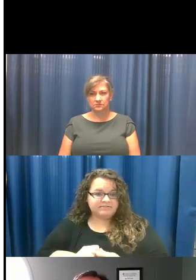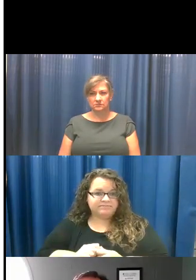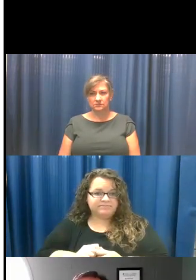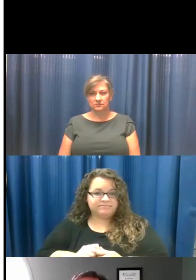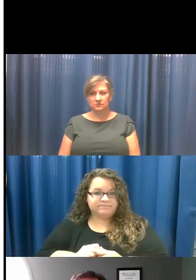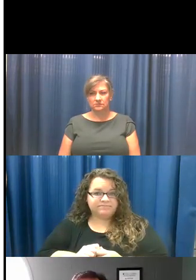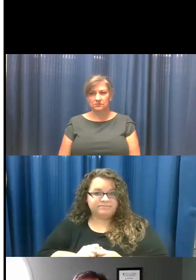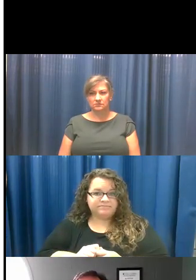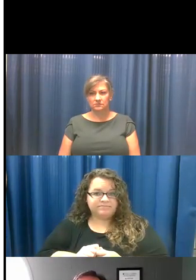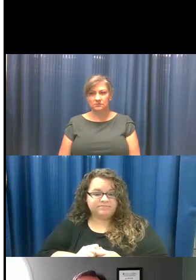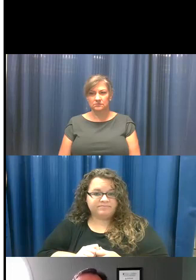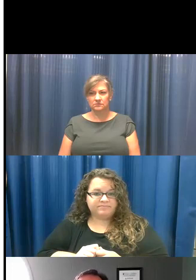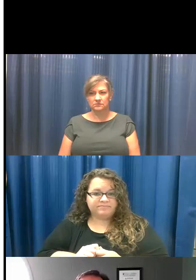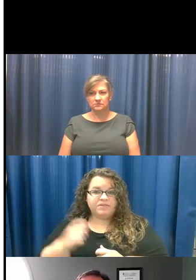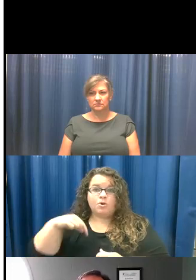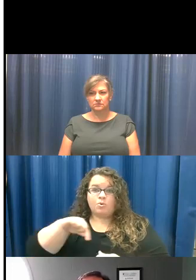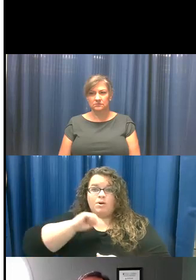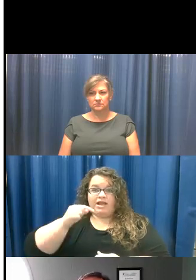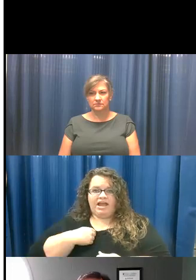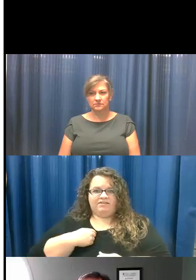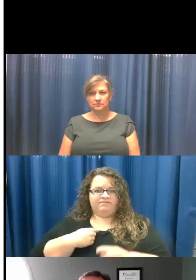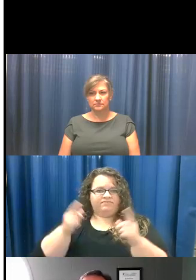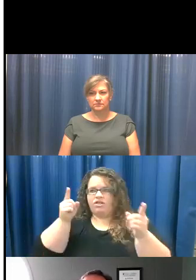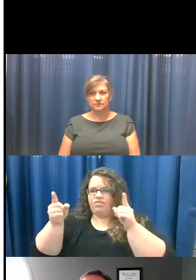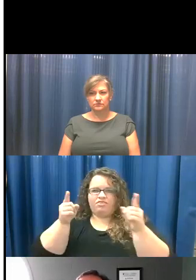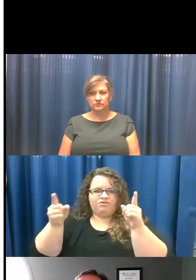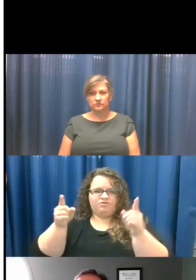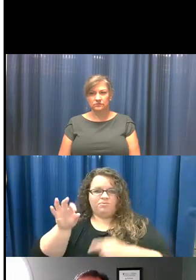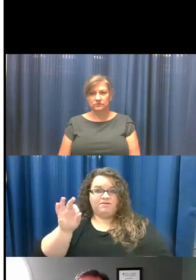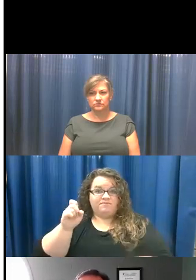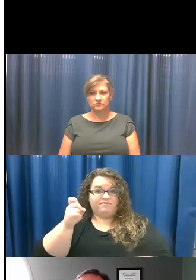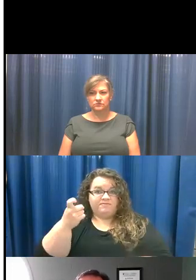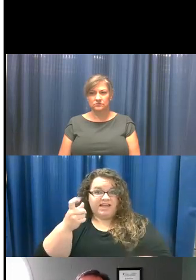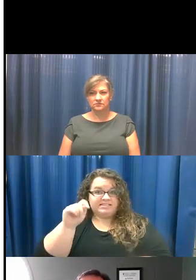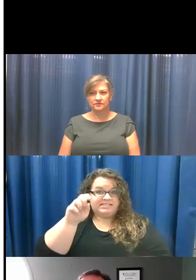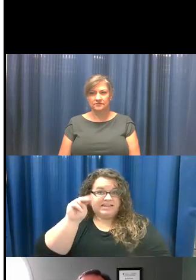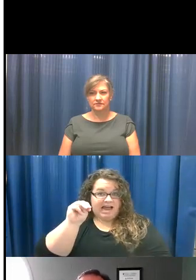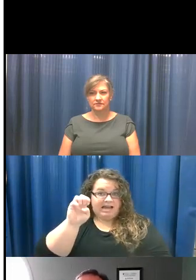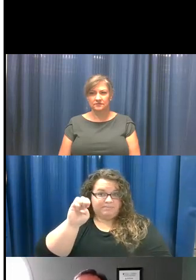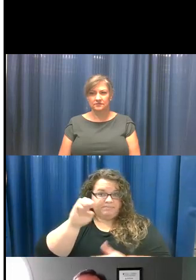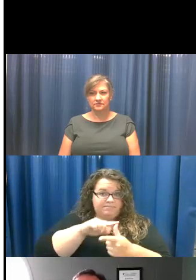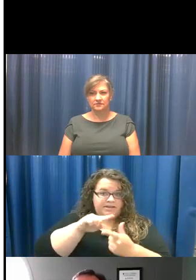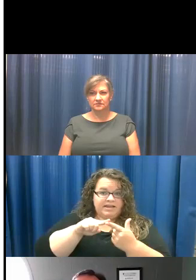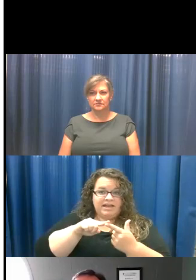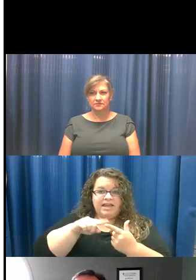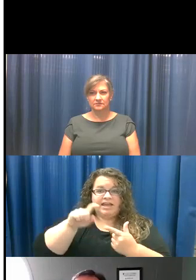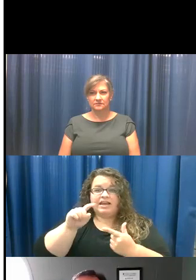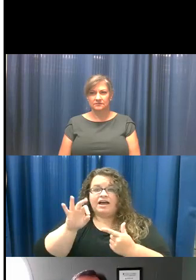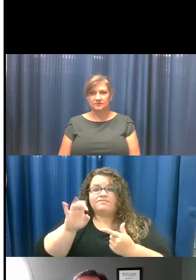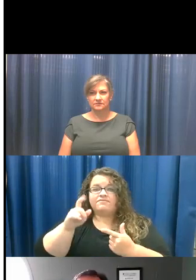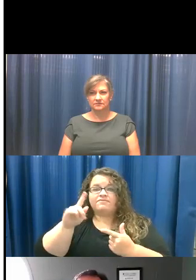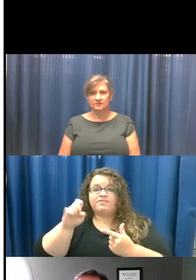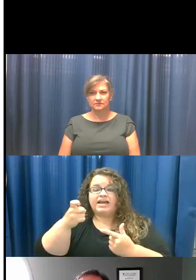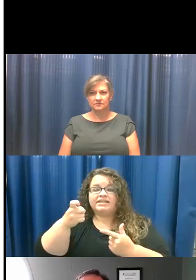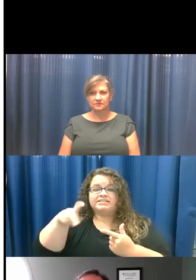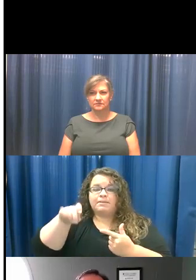we have these two setups of flex time and flex place that are